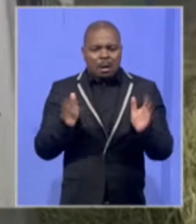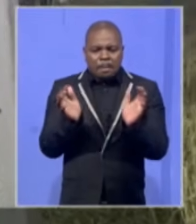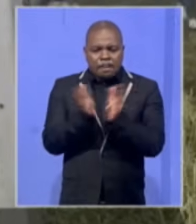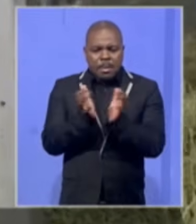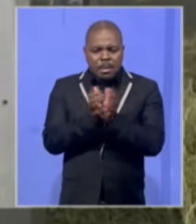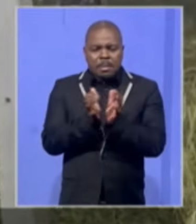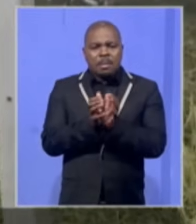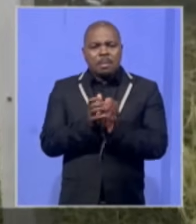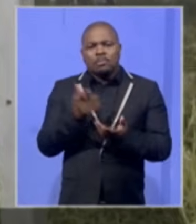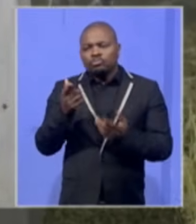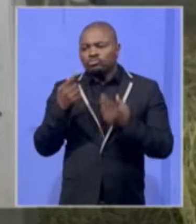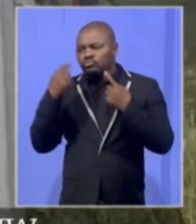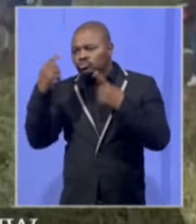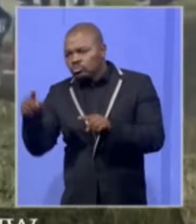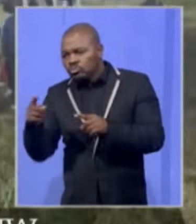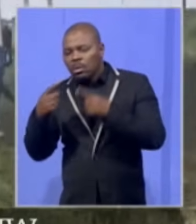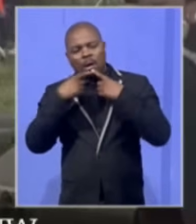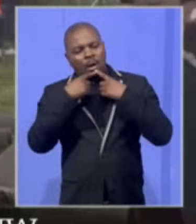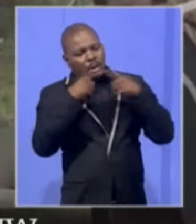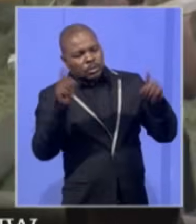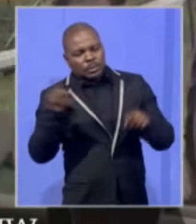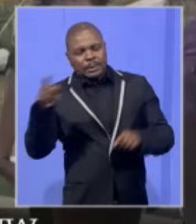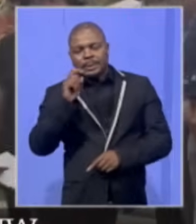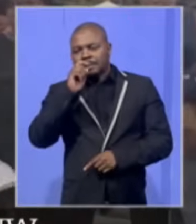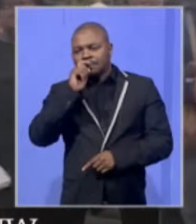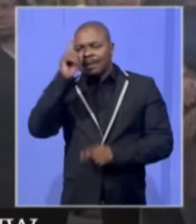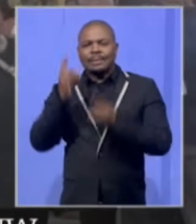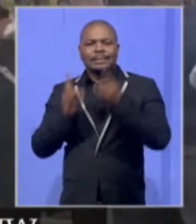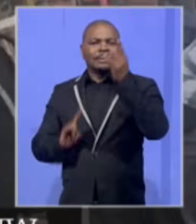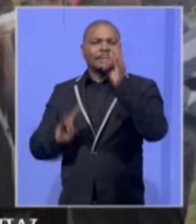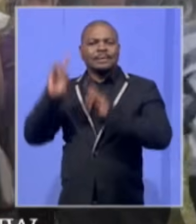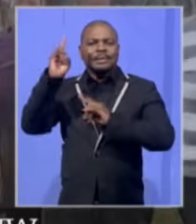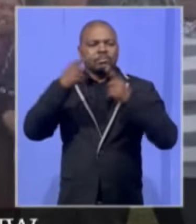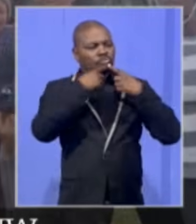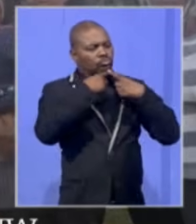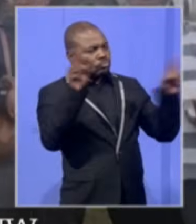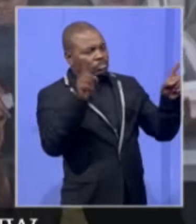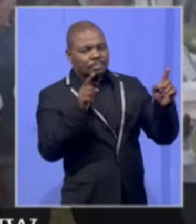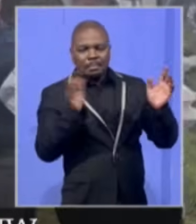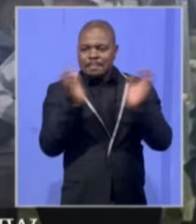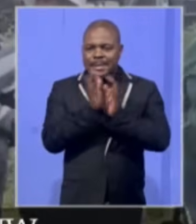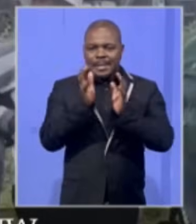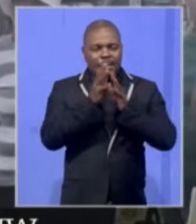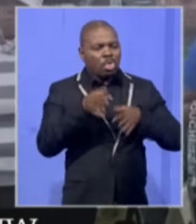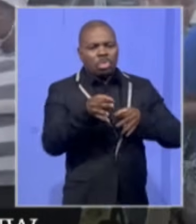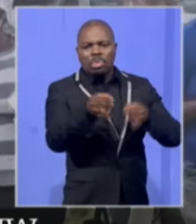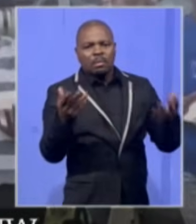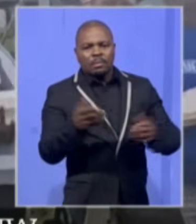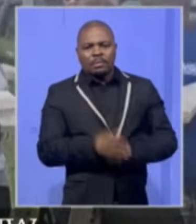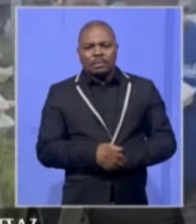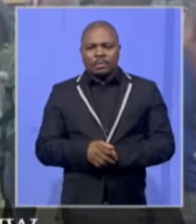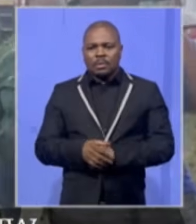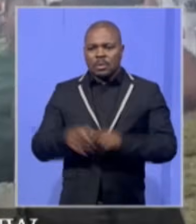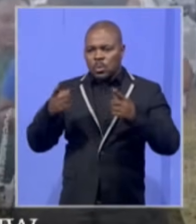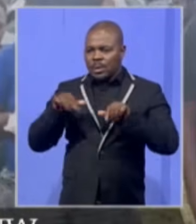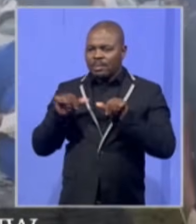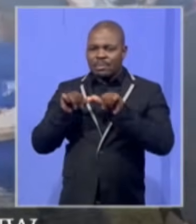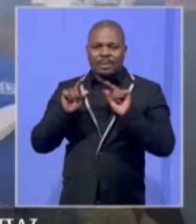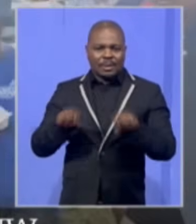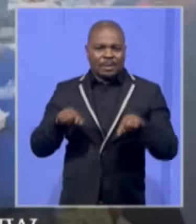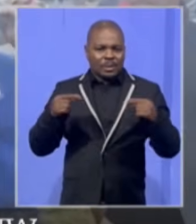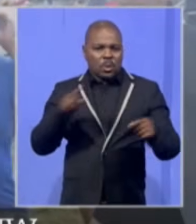rulaganyeditswe go itsisi ka kago ya Smart City e ne ya kgorelediwa. The event could not go through. There seems to have been